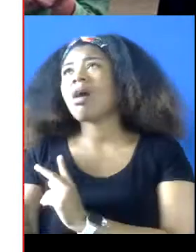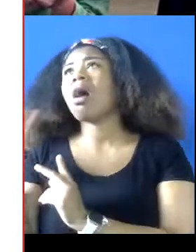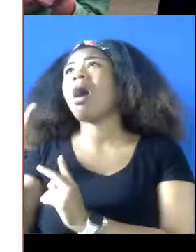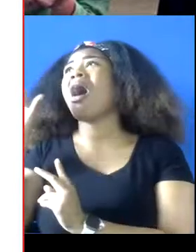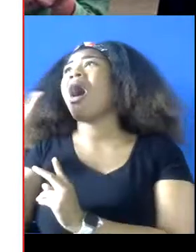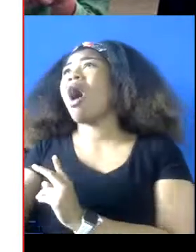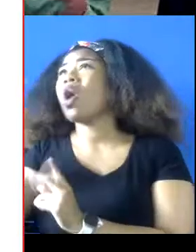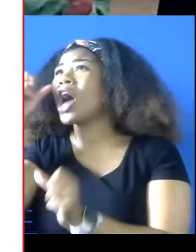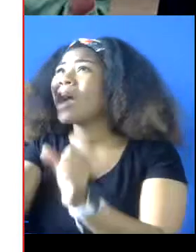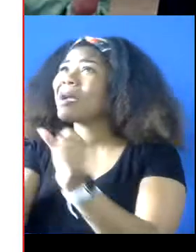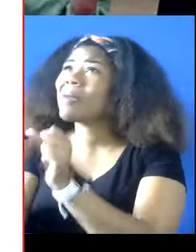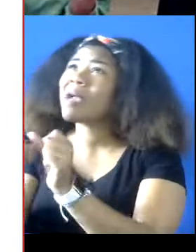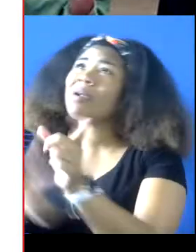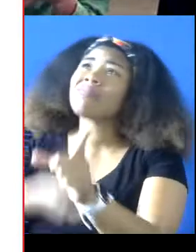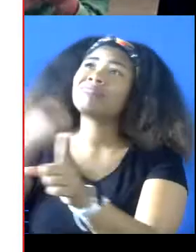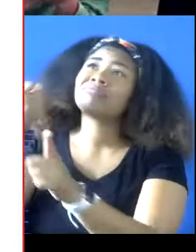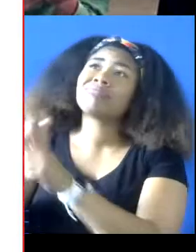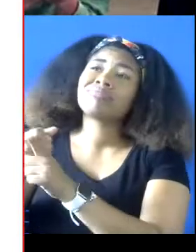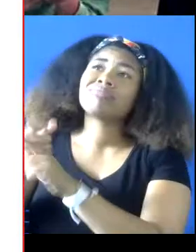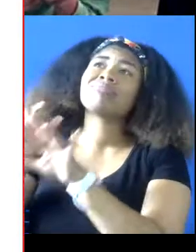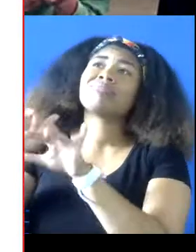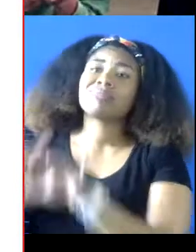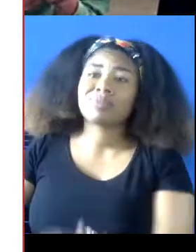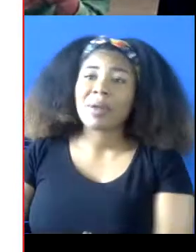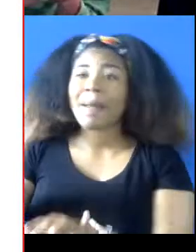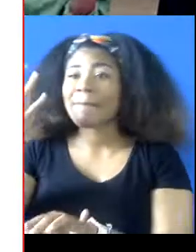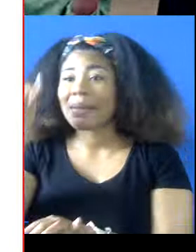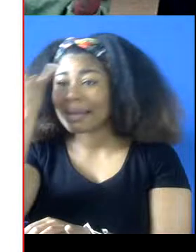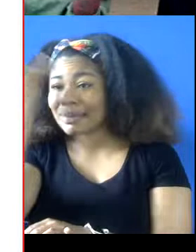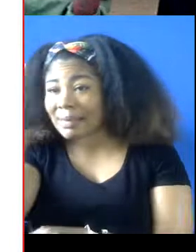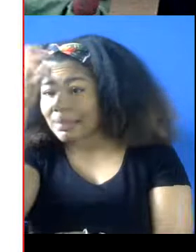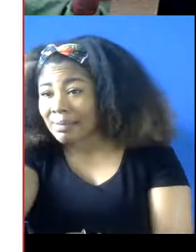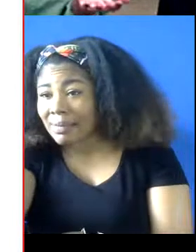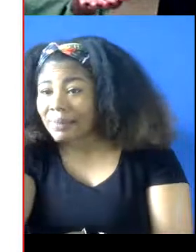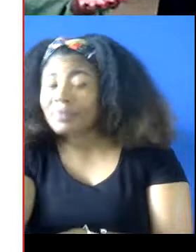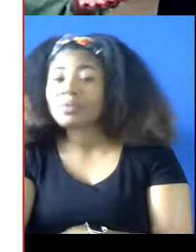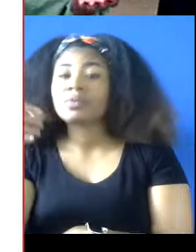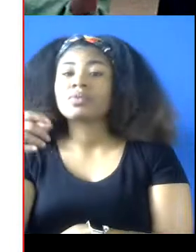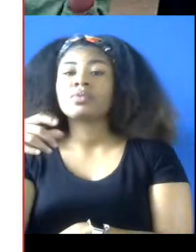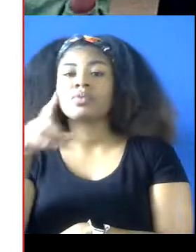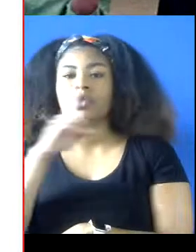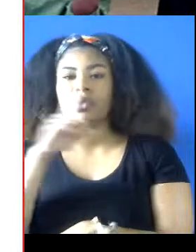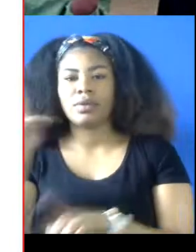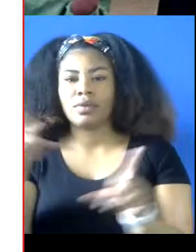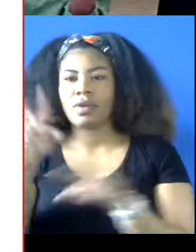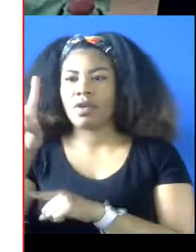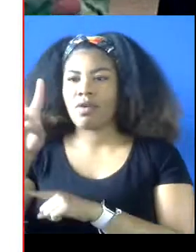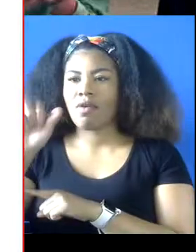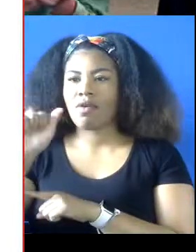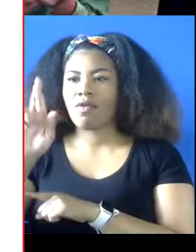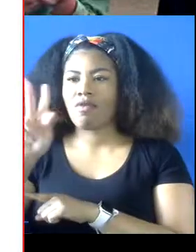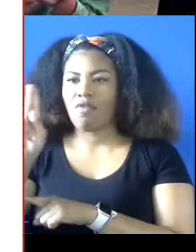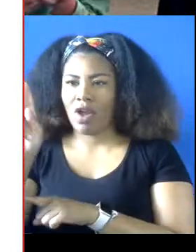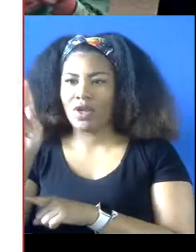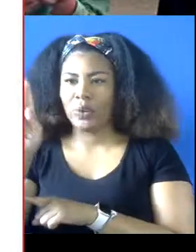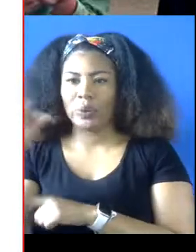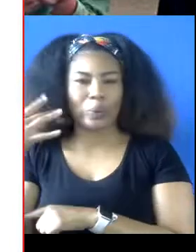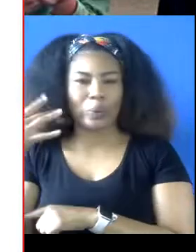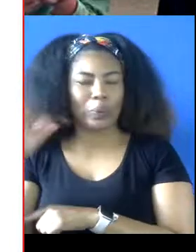have worked with some of these concepts. But one of the most popular ones was VARC, right? The VARC learning style